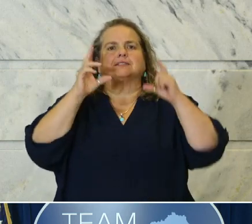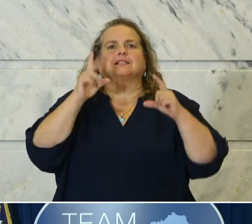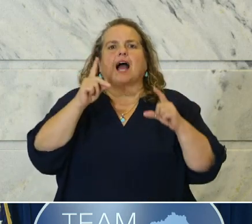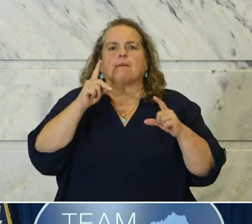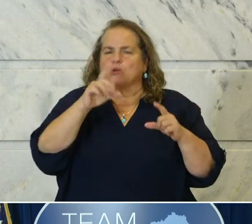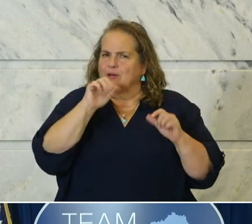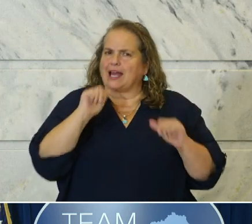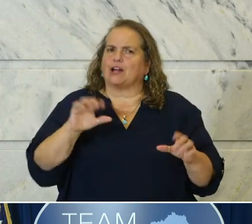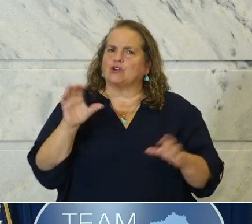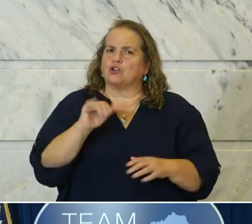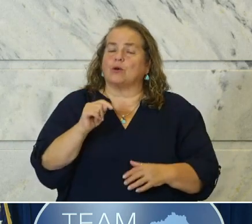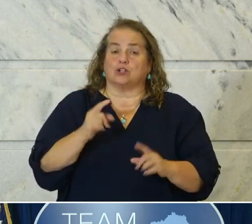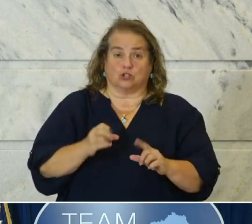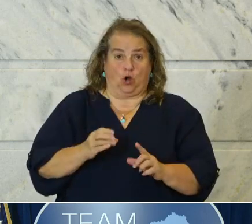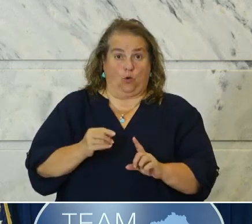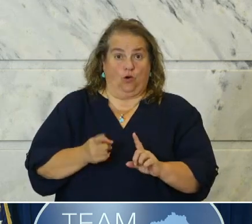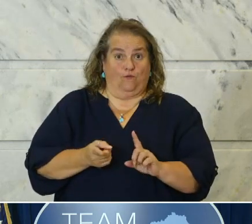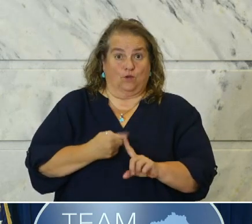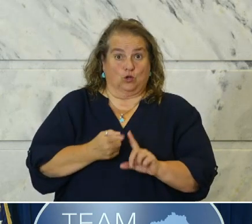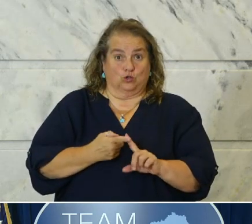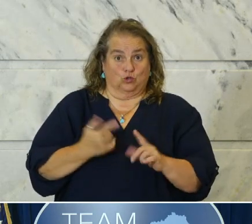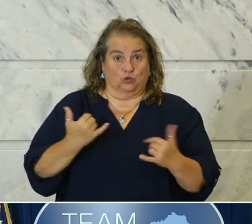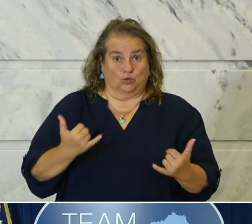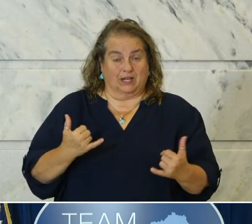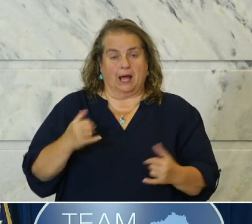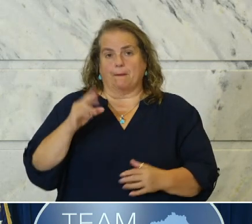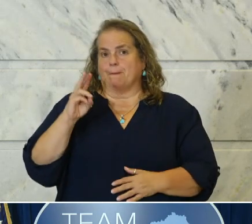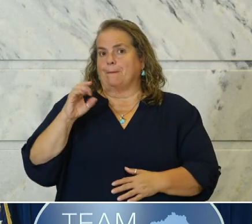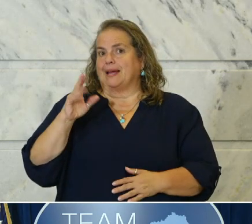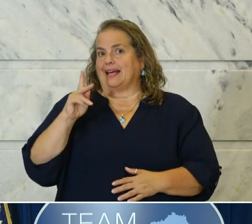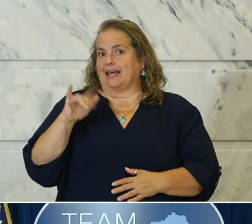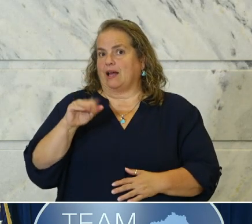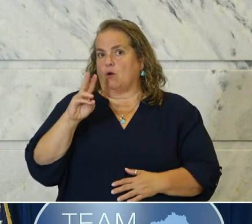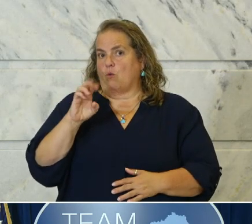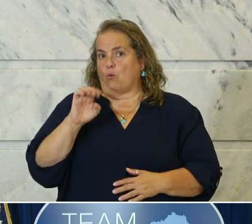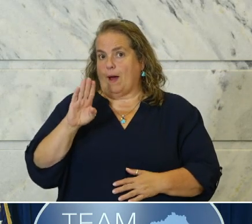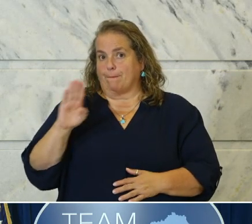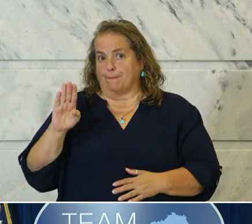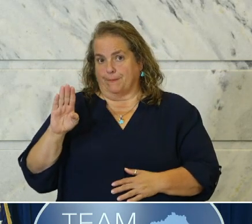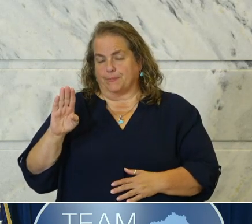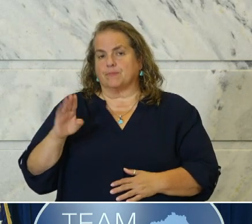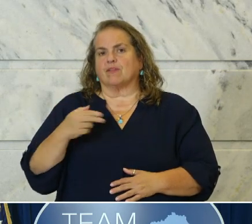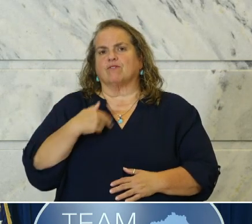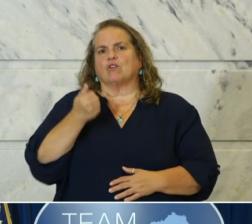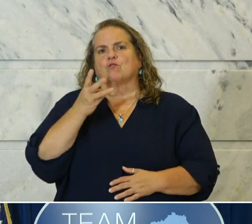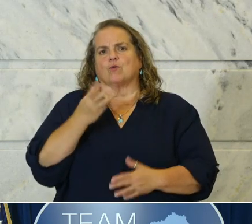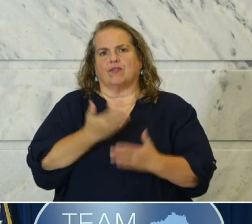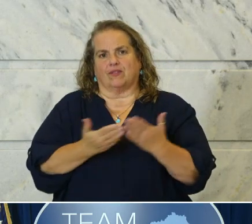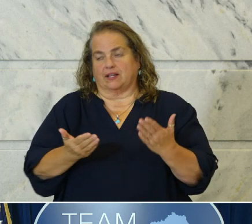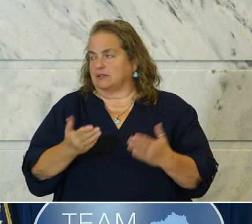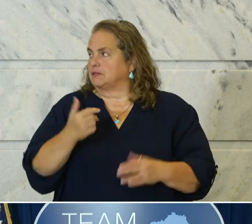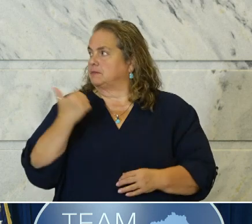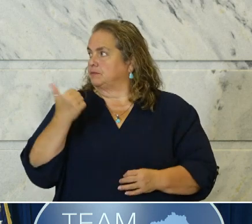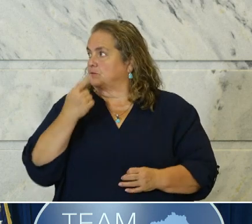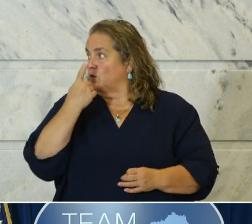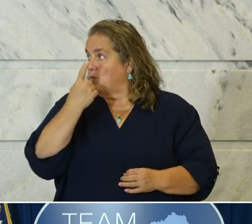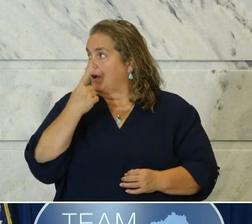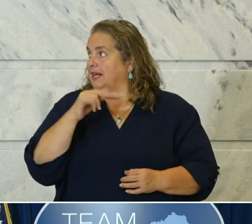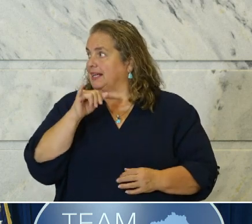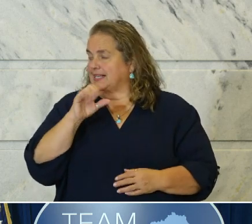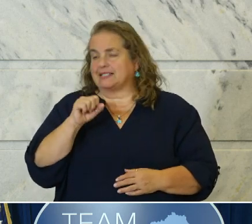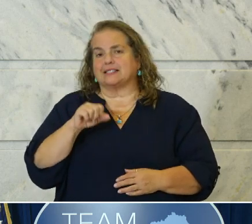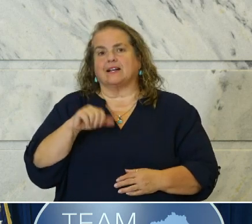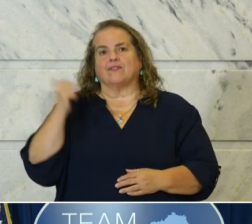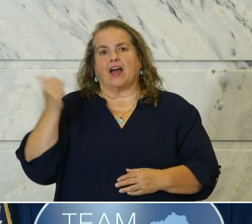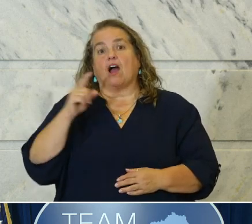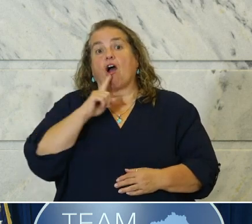wearing a mask. So first today is from Nikki Webb, and they've got a couple things going on here. One is they